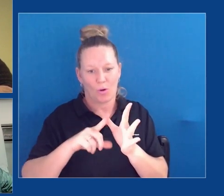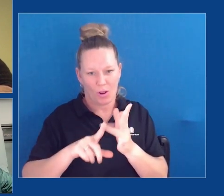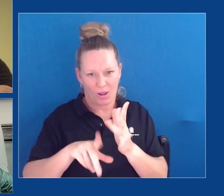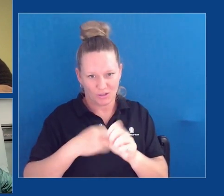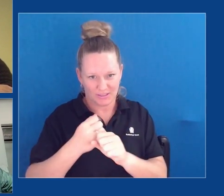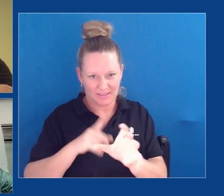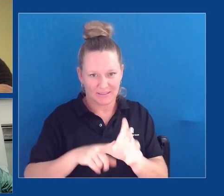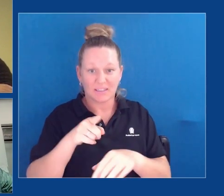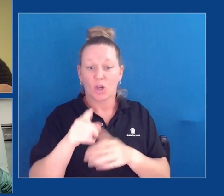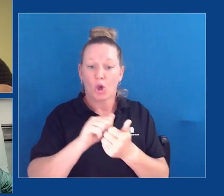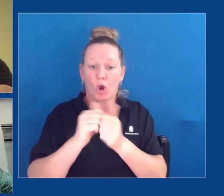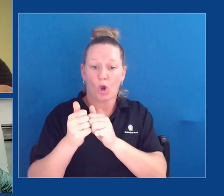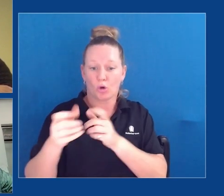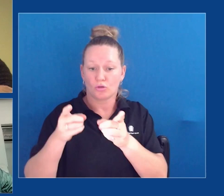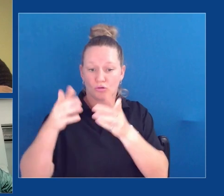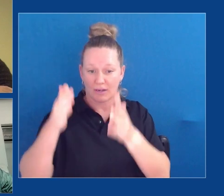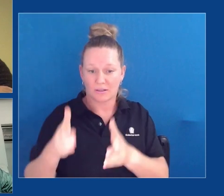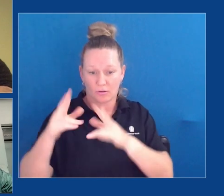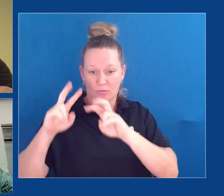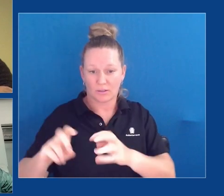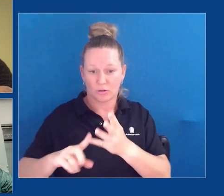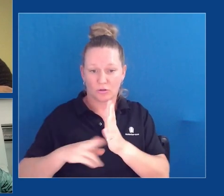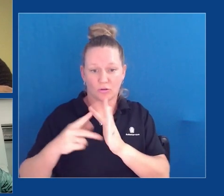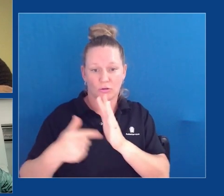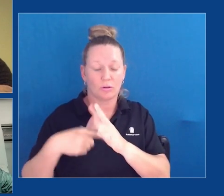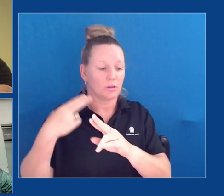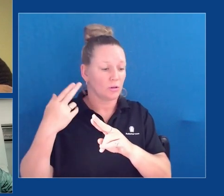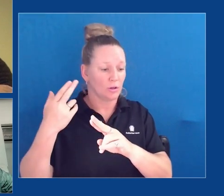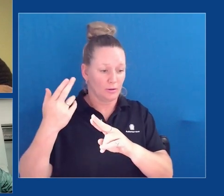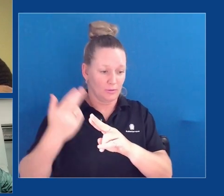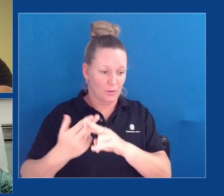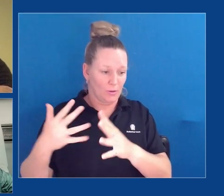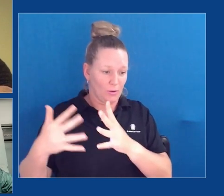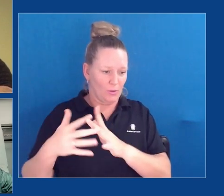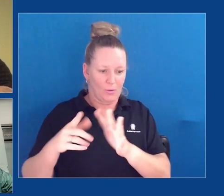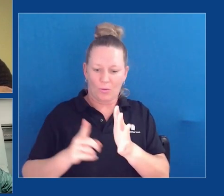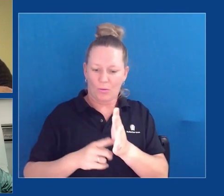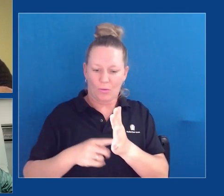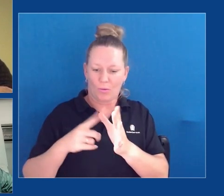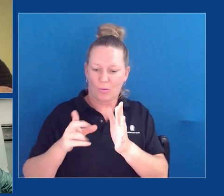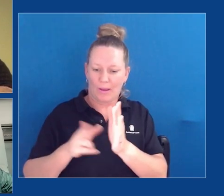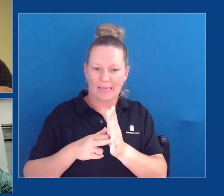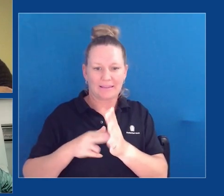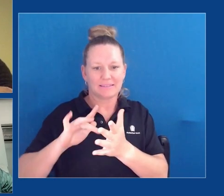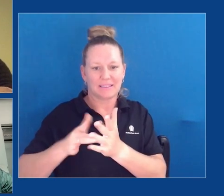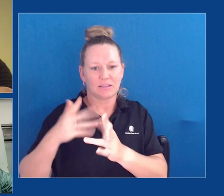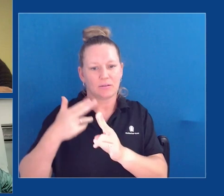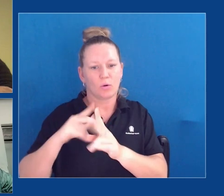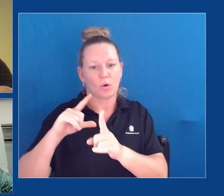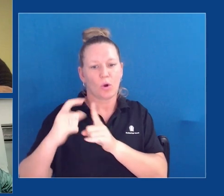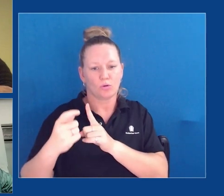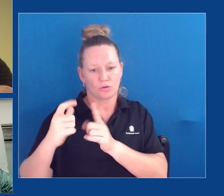of the Research Unit for Indigenous Arts and Cultures at the Willen Centre for Indigenous Arts and Cultural Development,